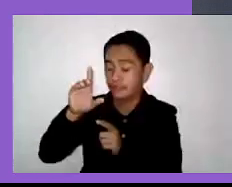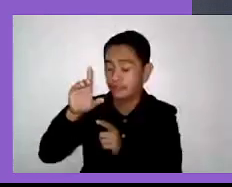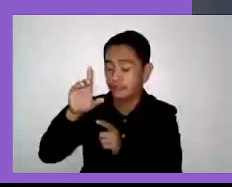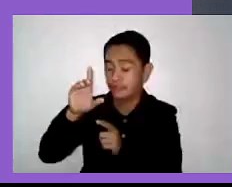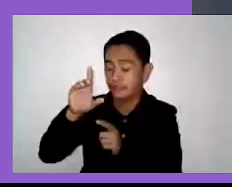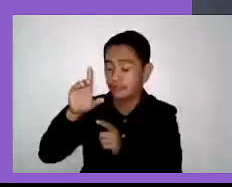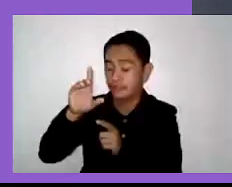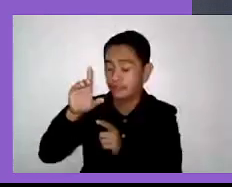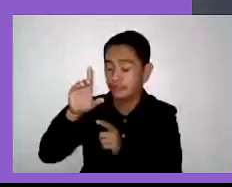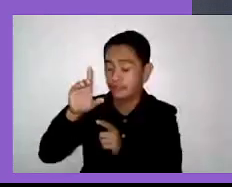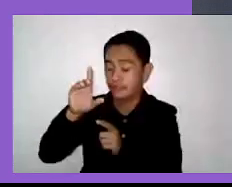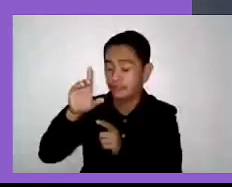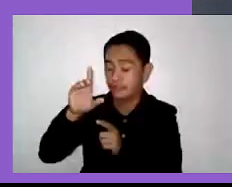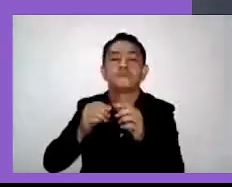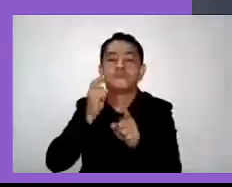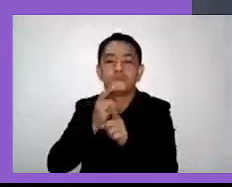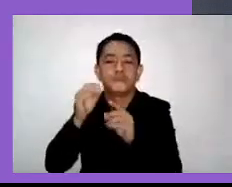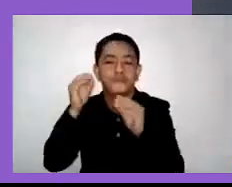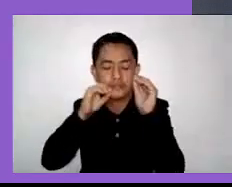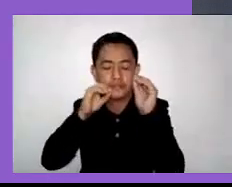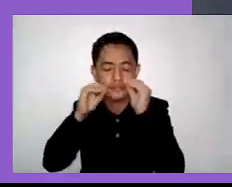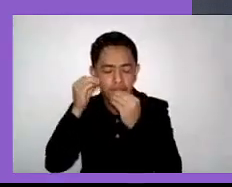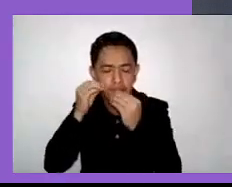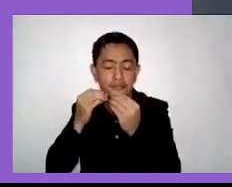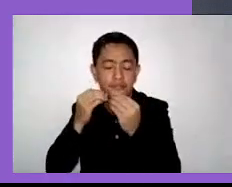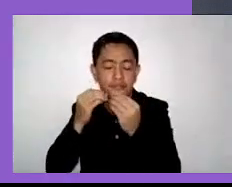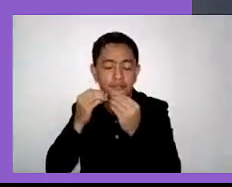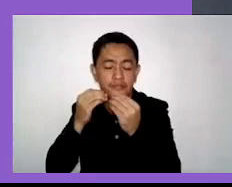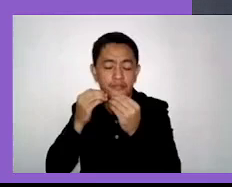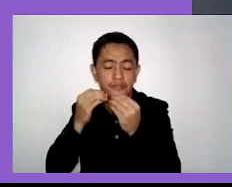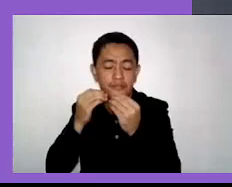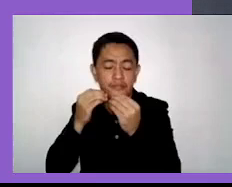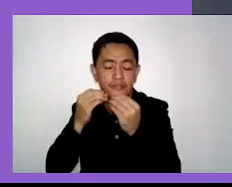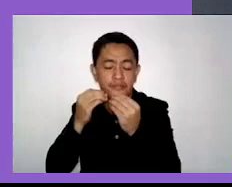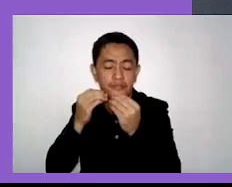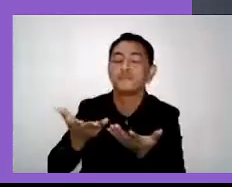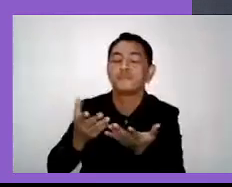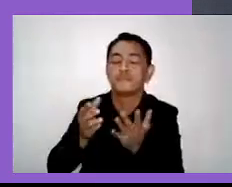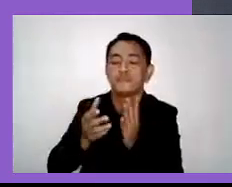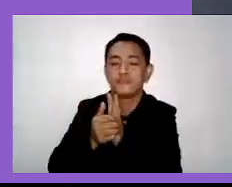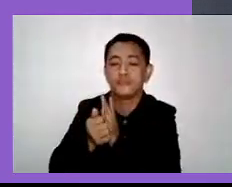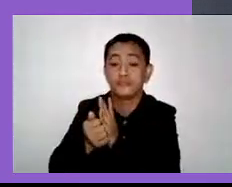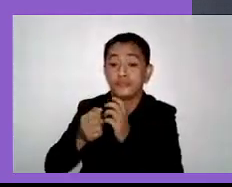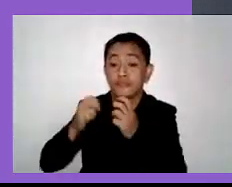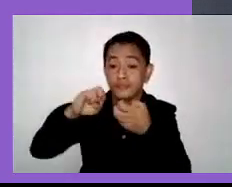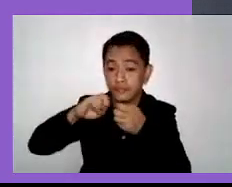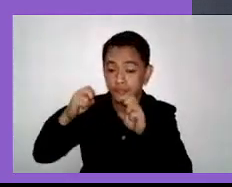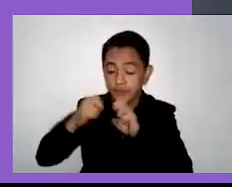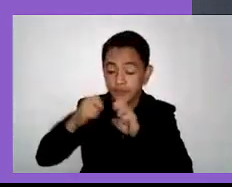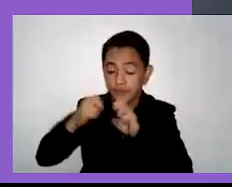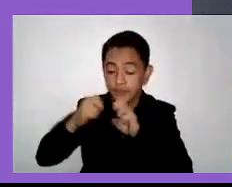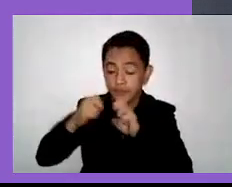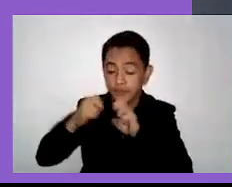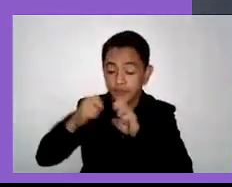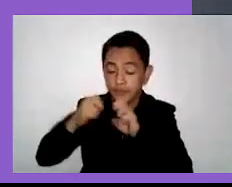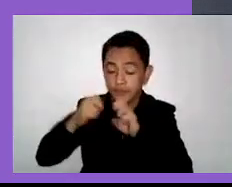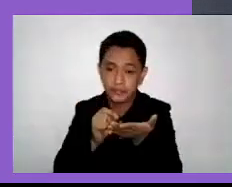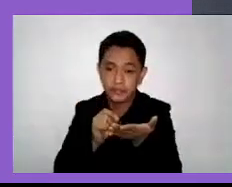writing, even with adequate oral skills. Difficulties in writing may yield short